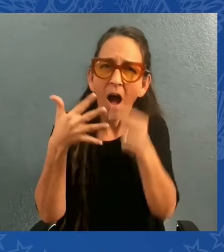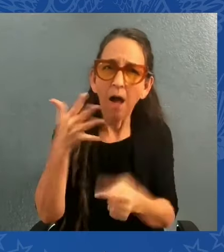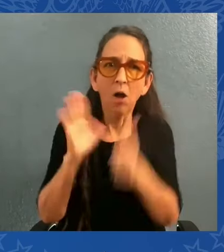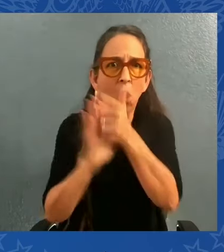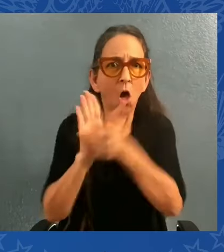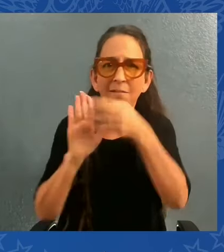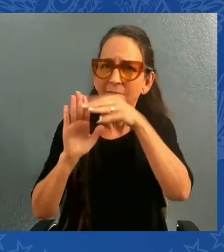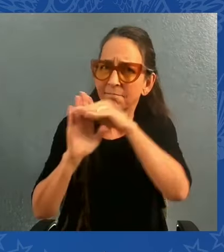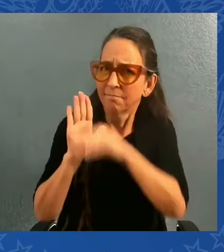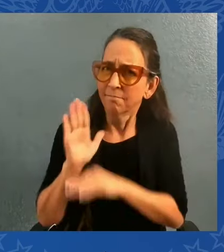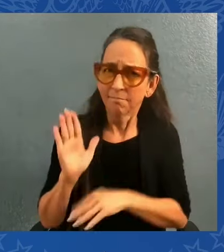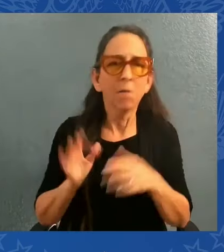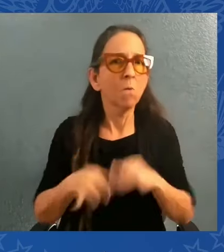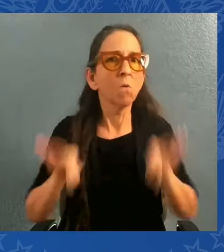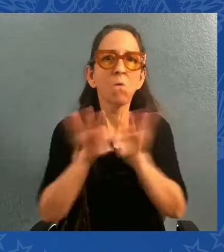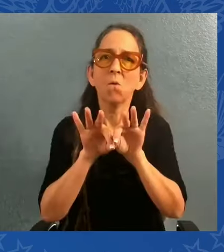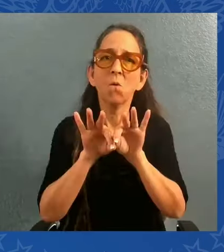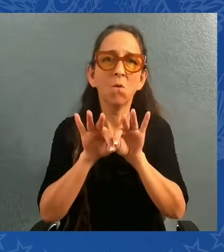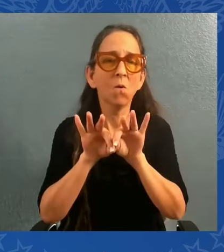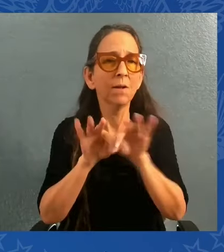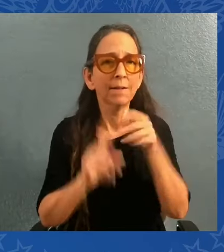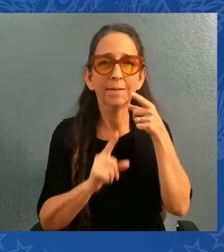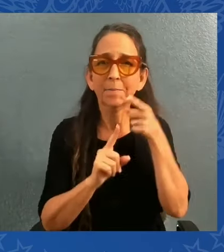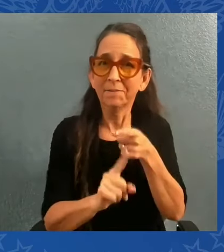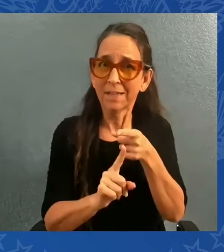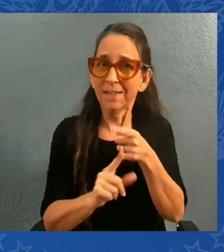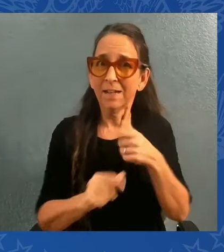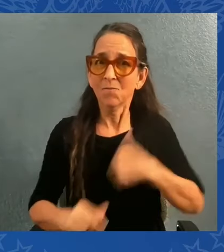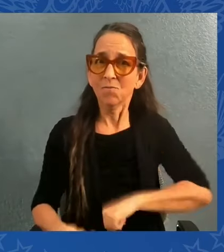proud of finally passing the PACT Act.